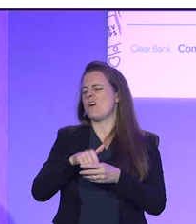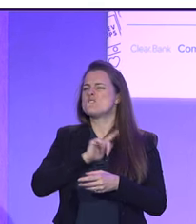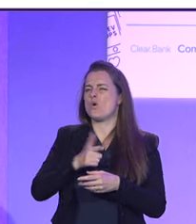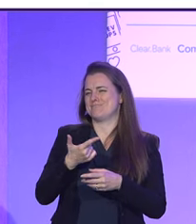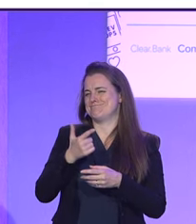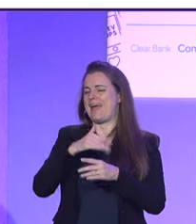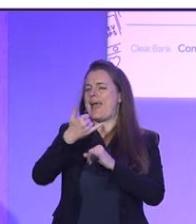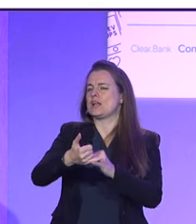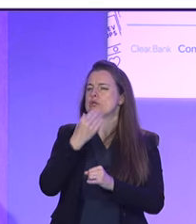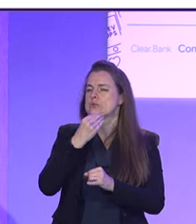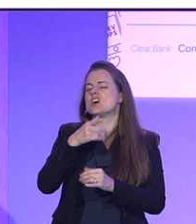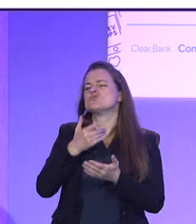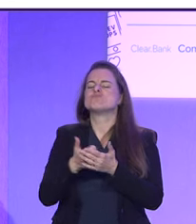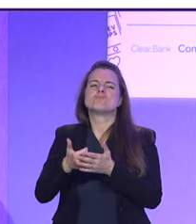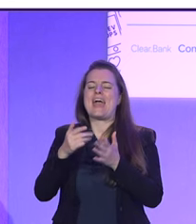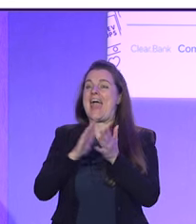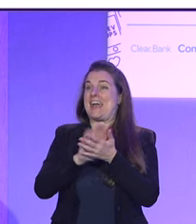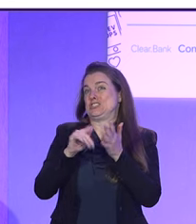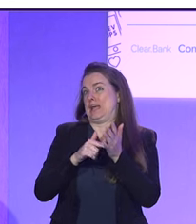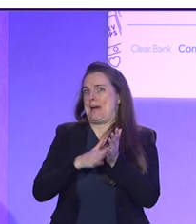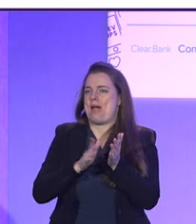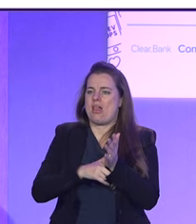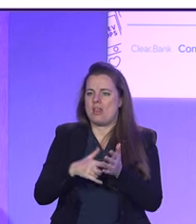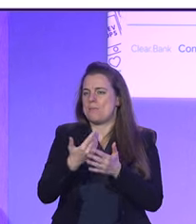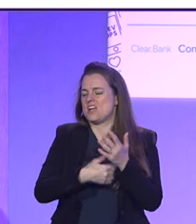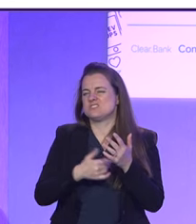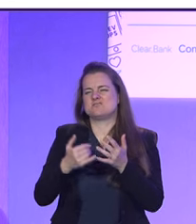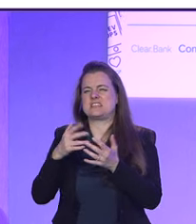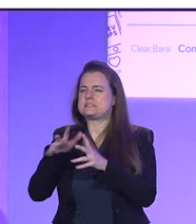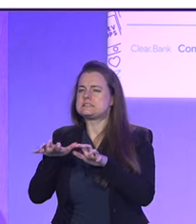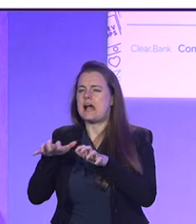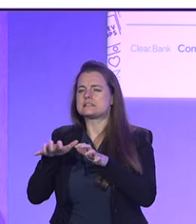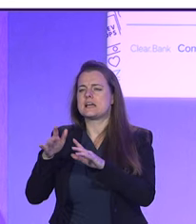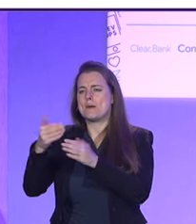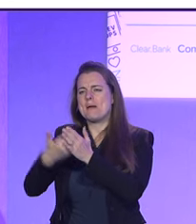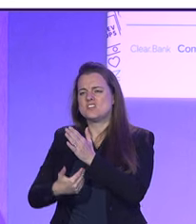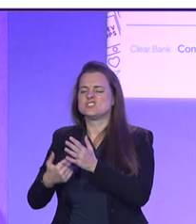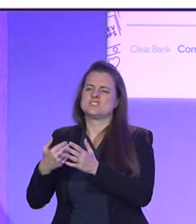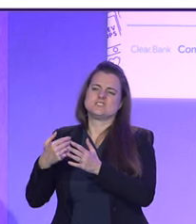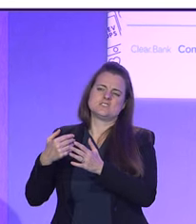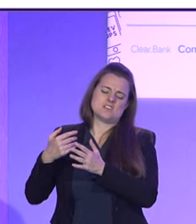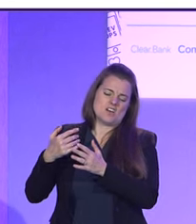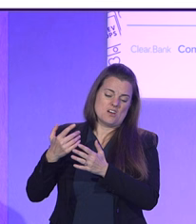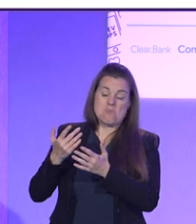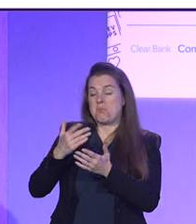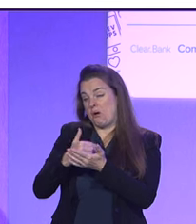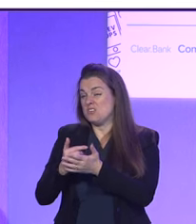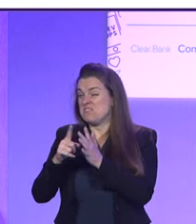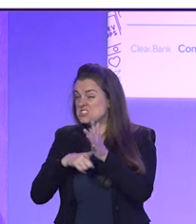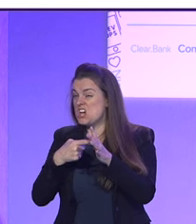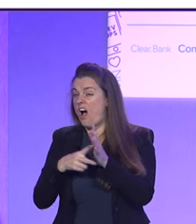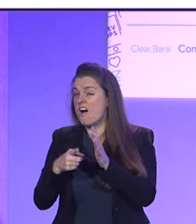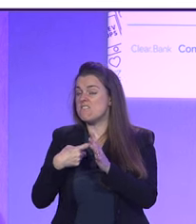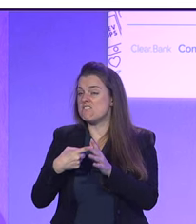like images, HTML pages, static pages, CSS, even parts of JavaScripts. You can put